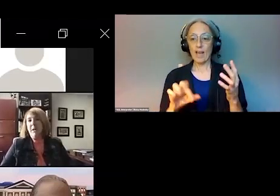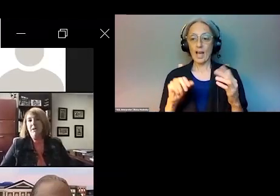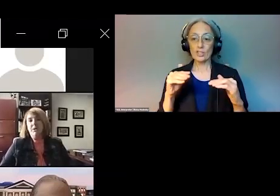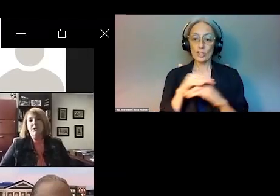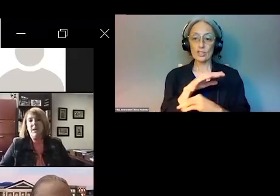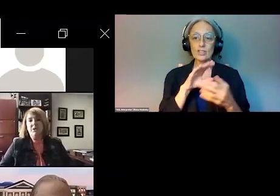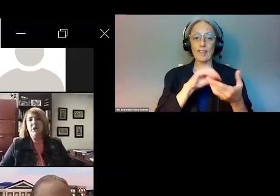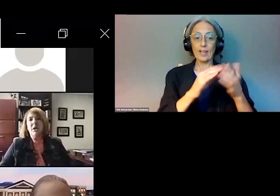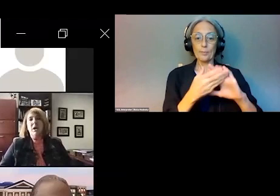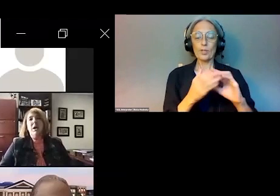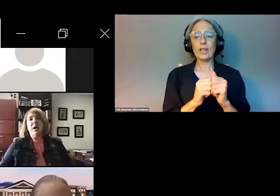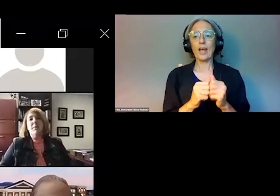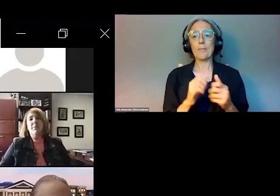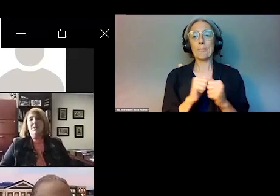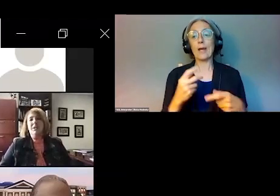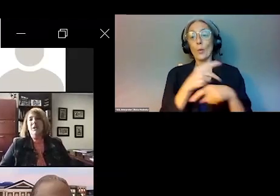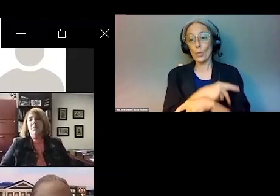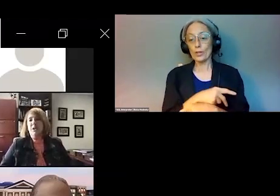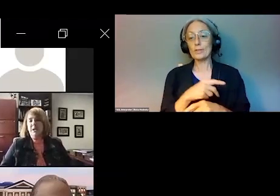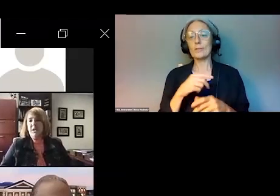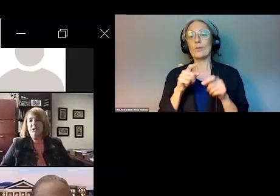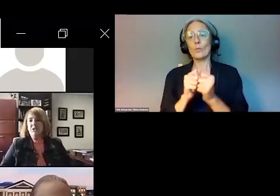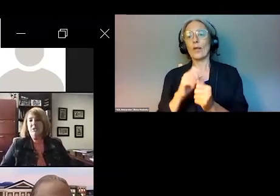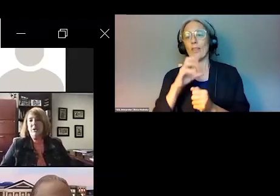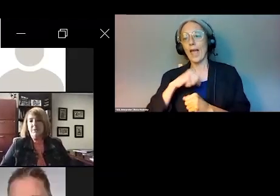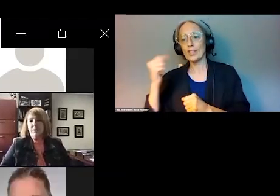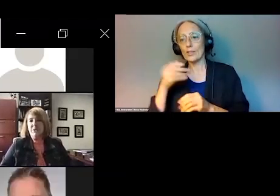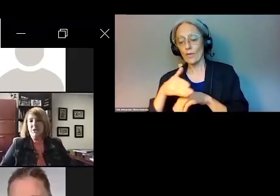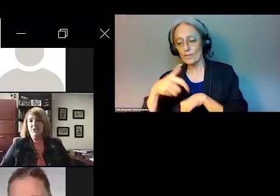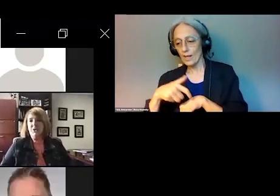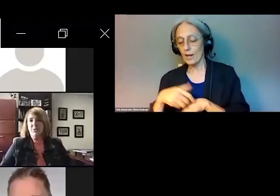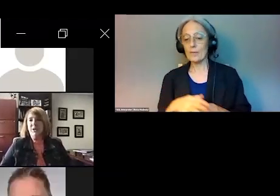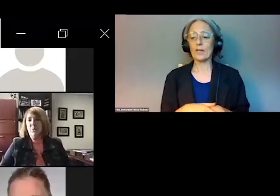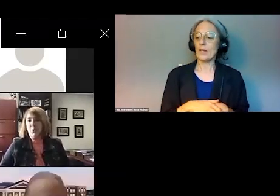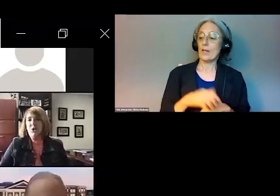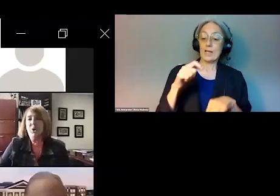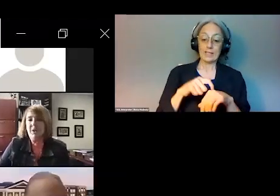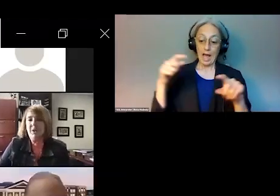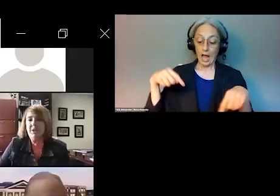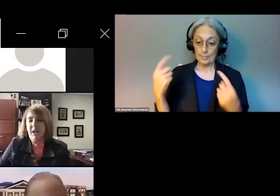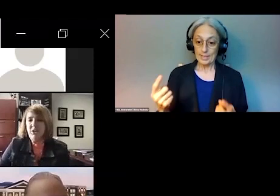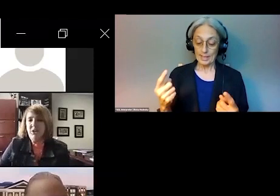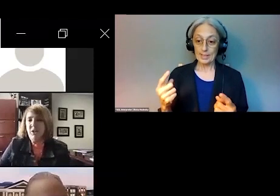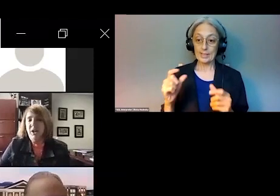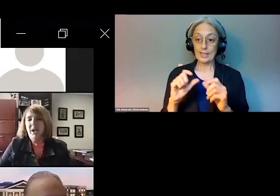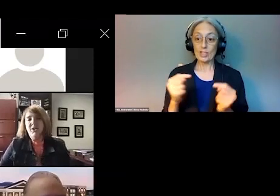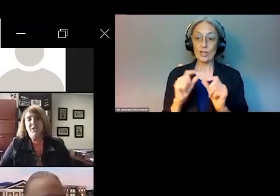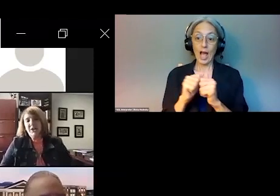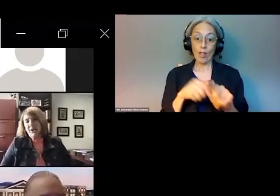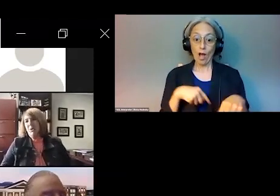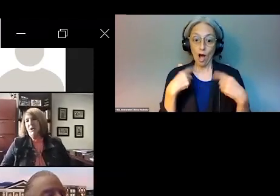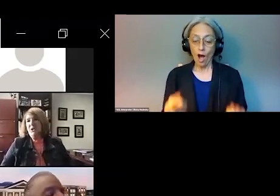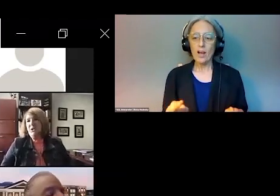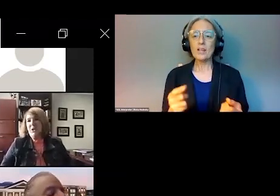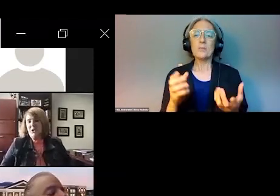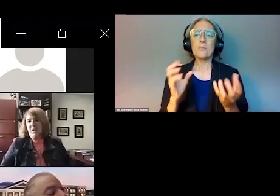can compound the risk of aging. The seemingly protective nature of time since injury really warrants more investigation. And so I